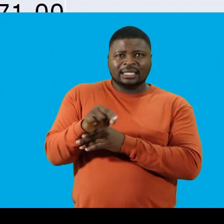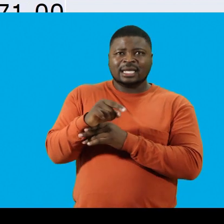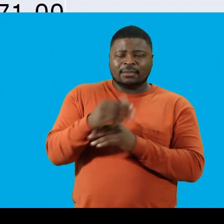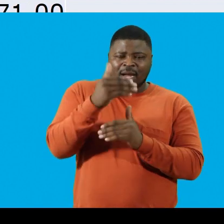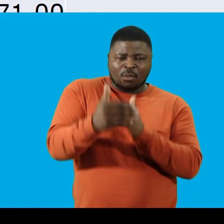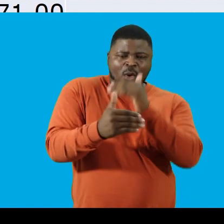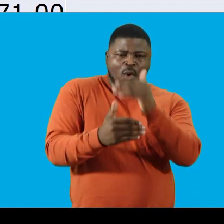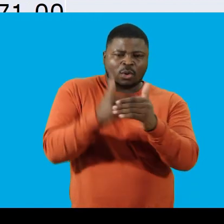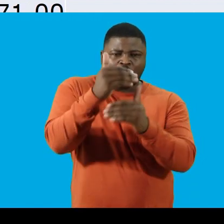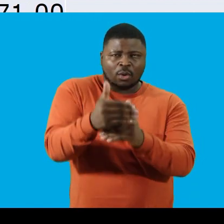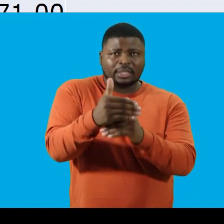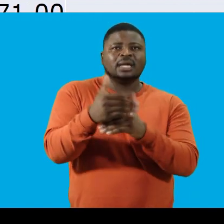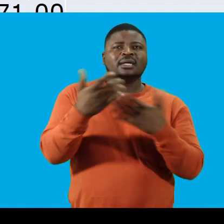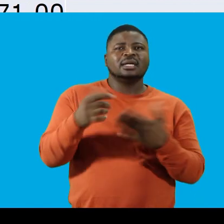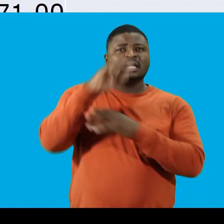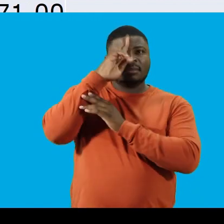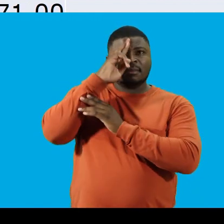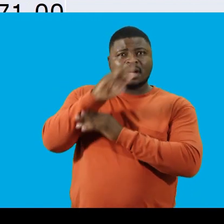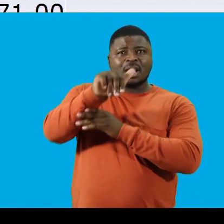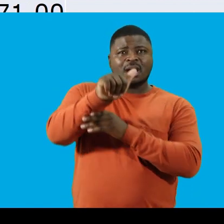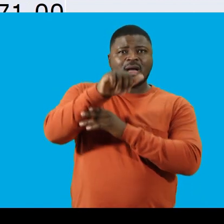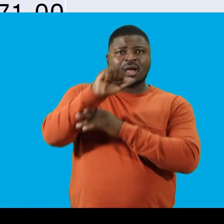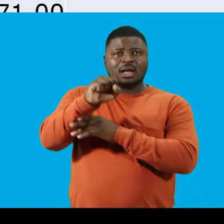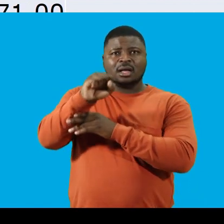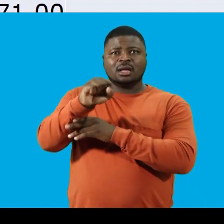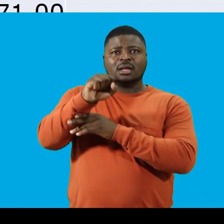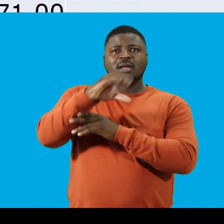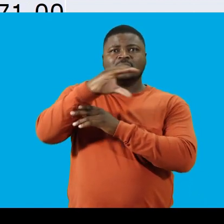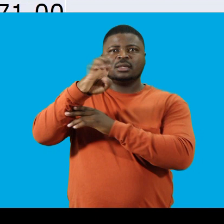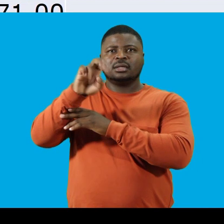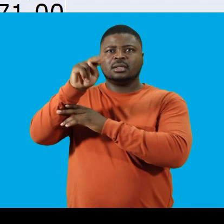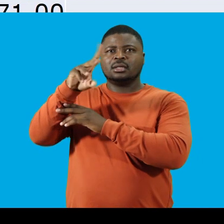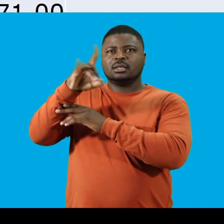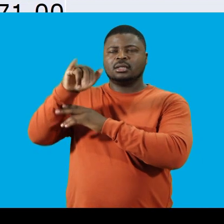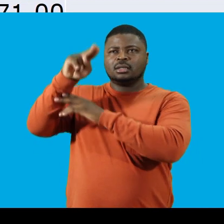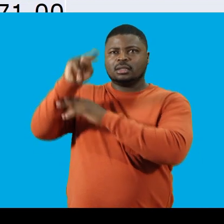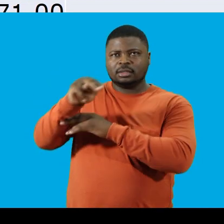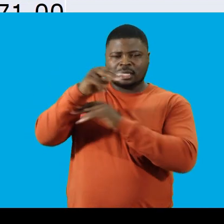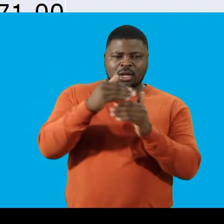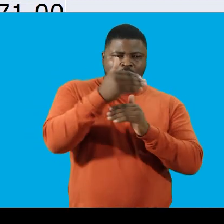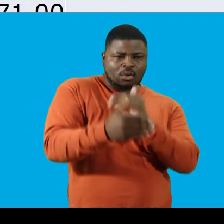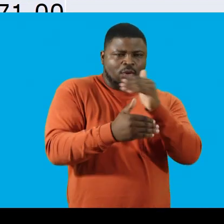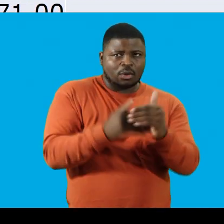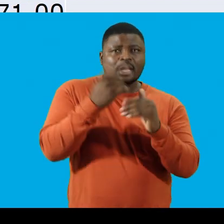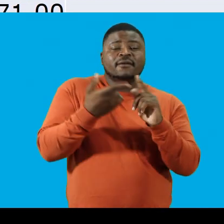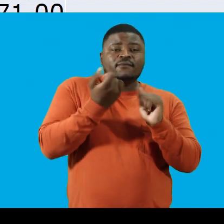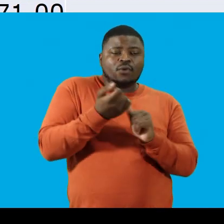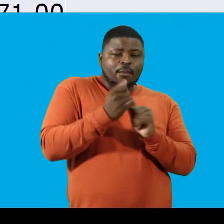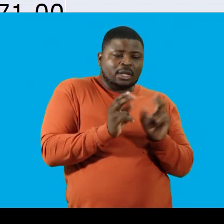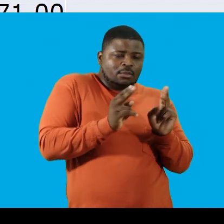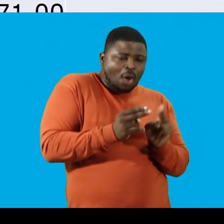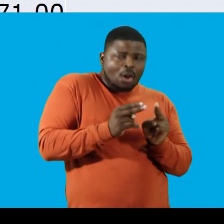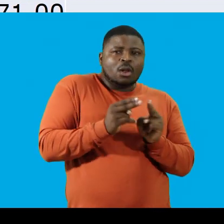order. Now remember, ascending means going up. So it's going to be from small to